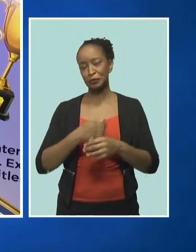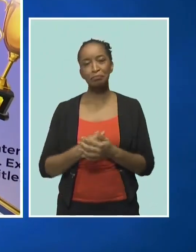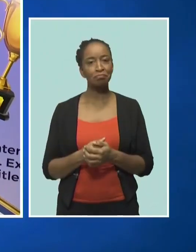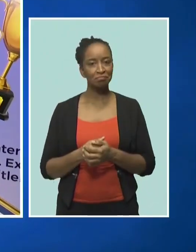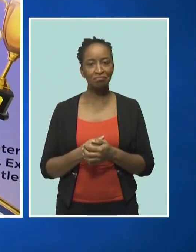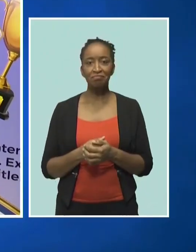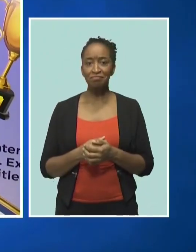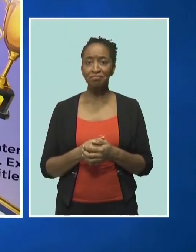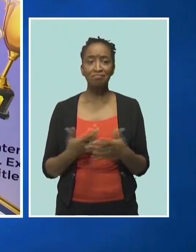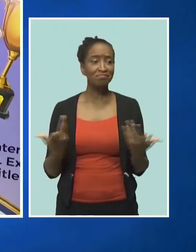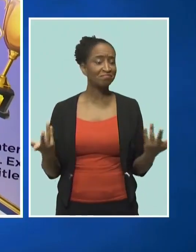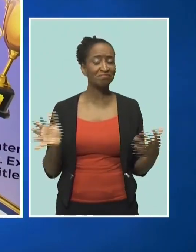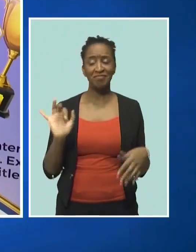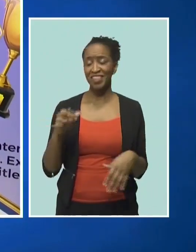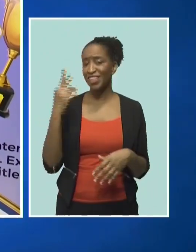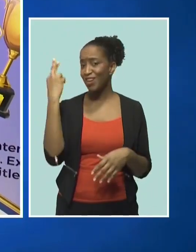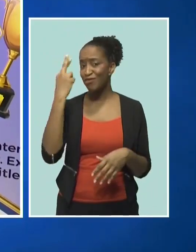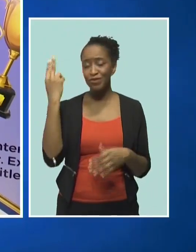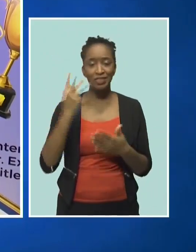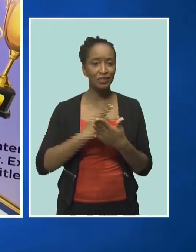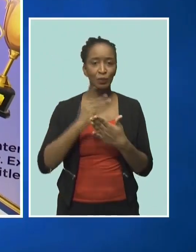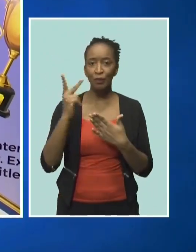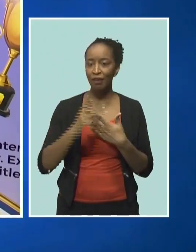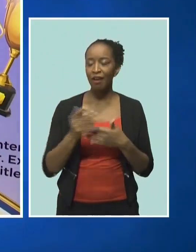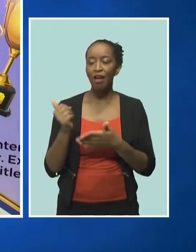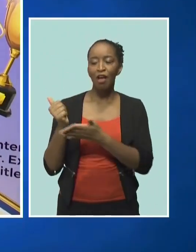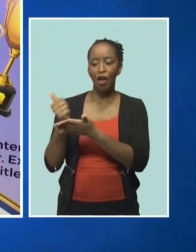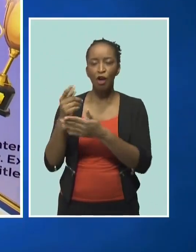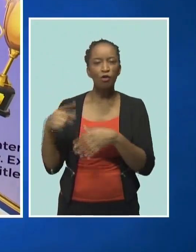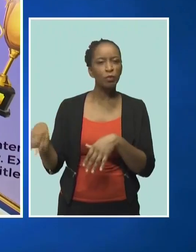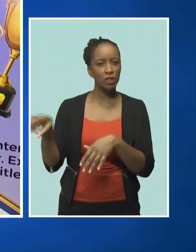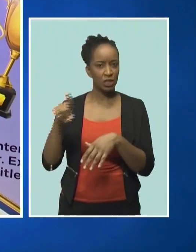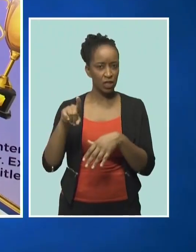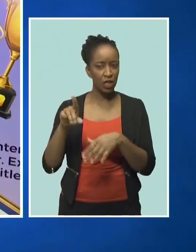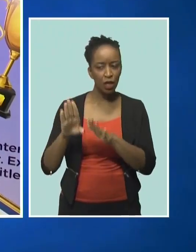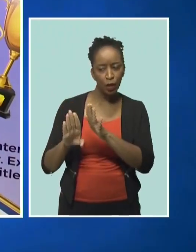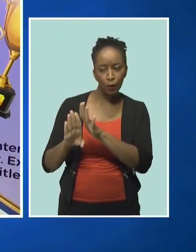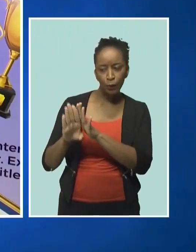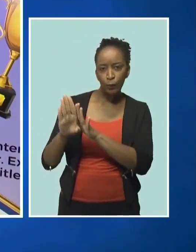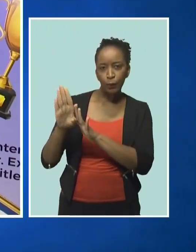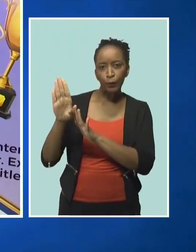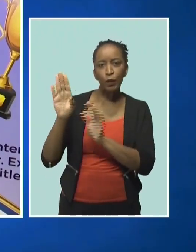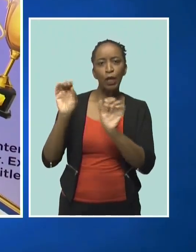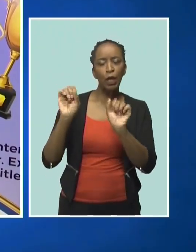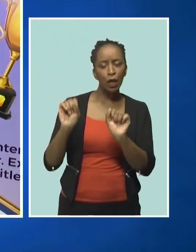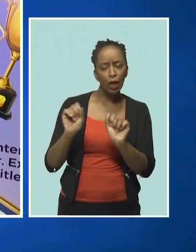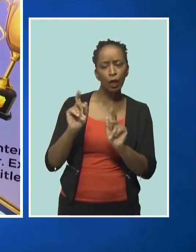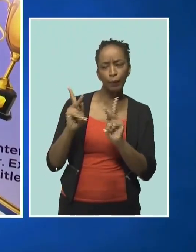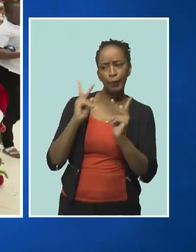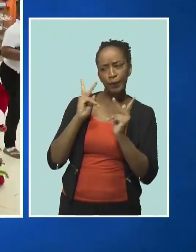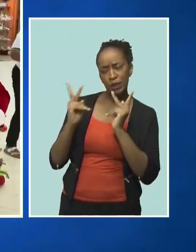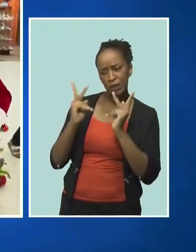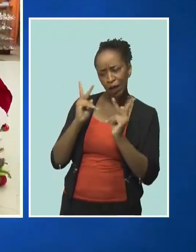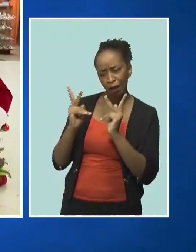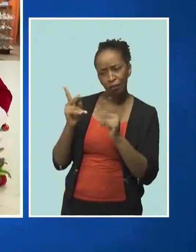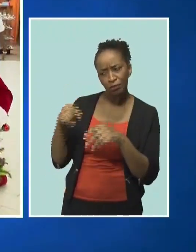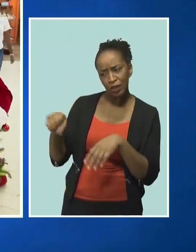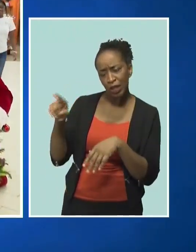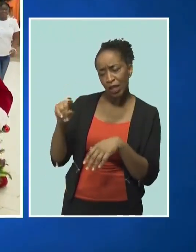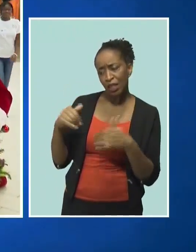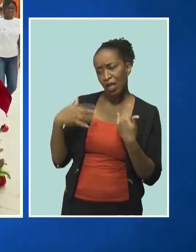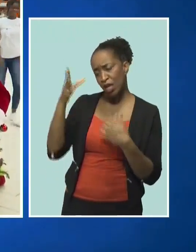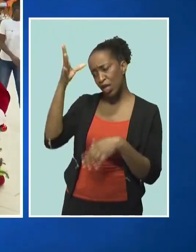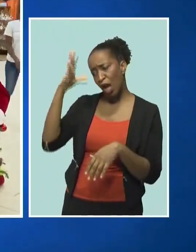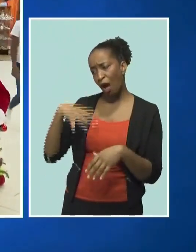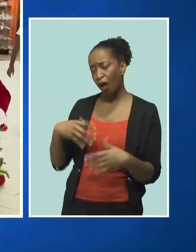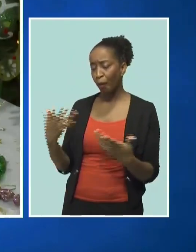that's really the purpose for it, to bring our young men to a point where people can see the quality that is existing within our young men in our society. We spoke with Jaden